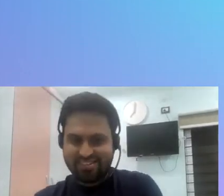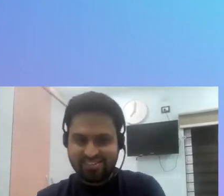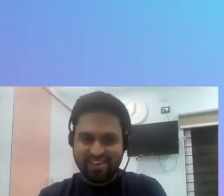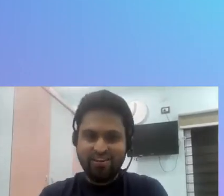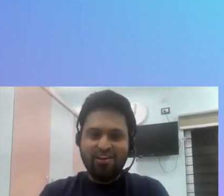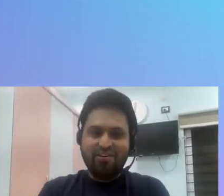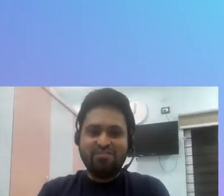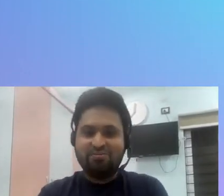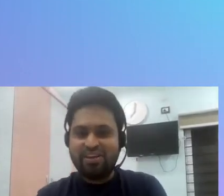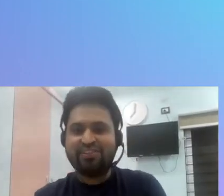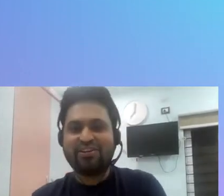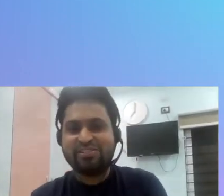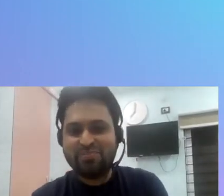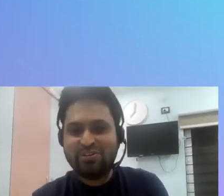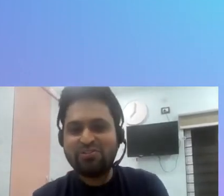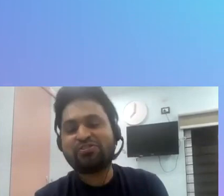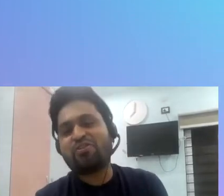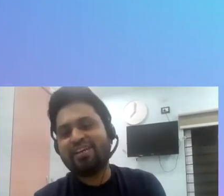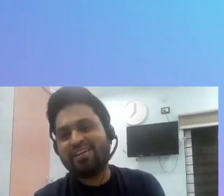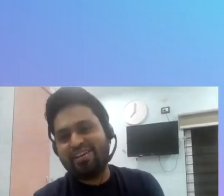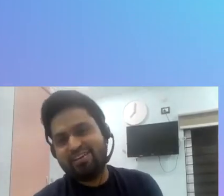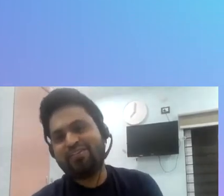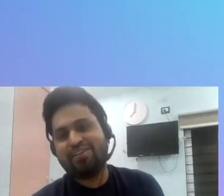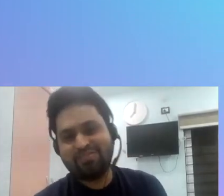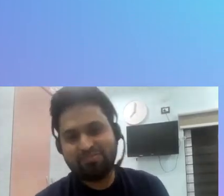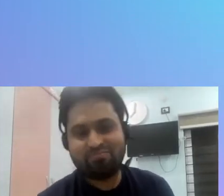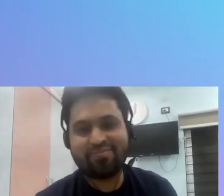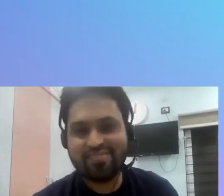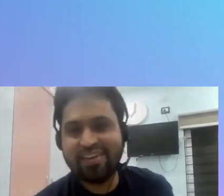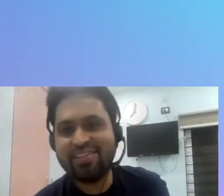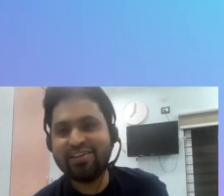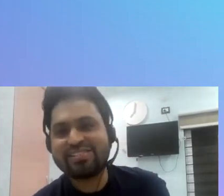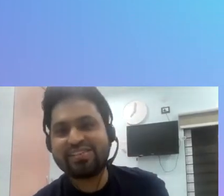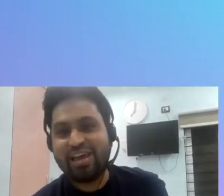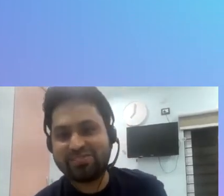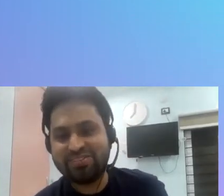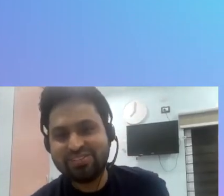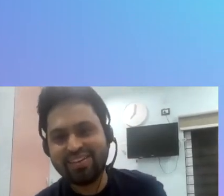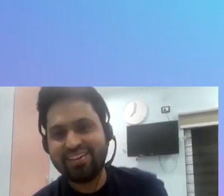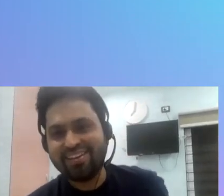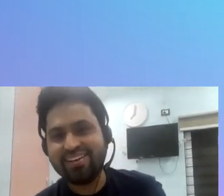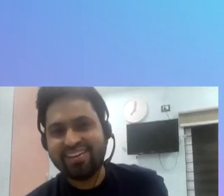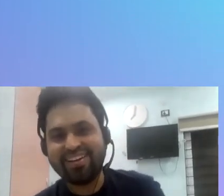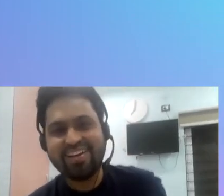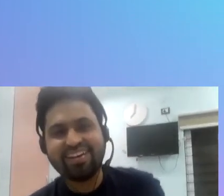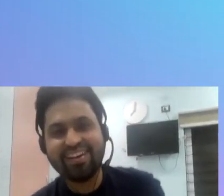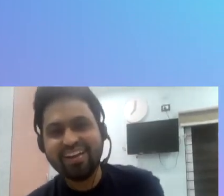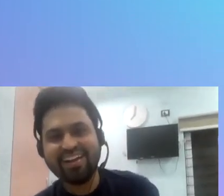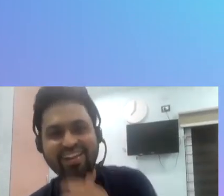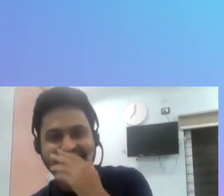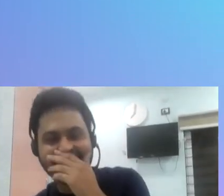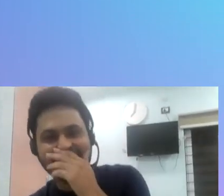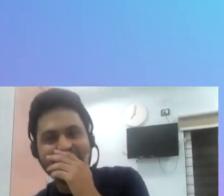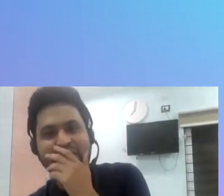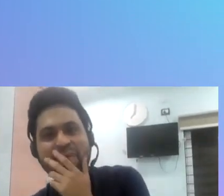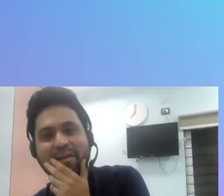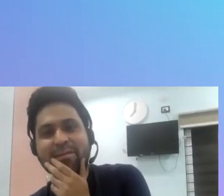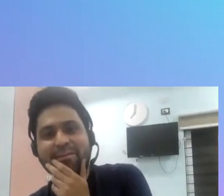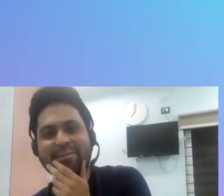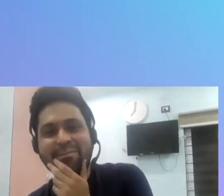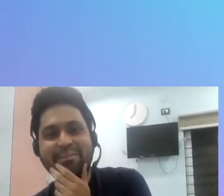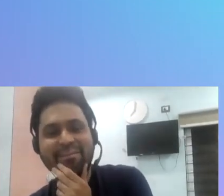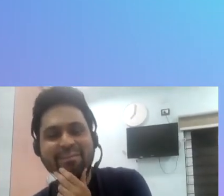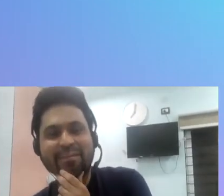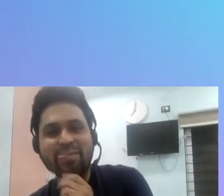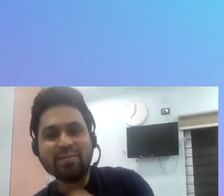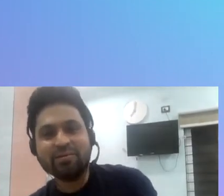Mariska. She's saying, will we get the recipe to the chocolate cake in the Ooh, that's a great question. If you go to, here, I'll share it